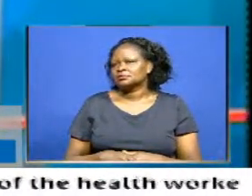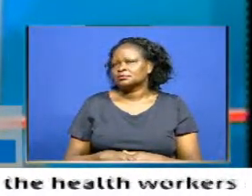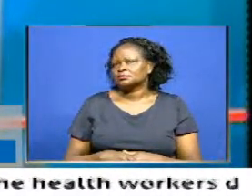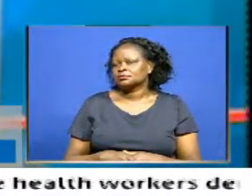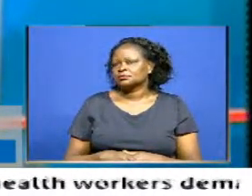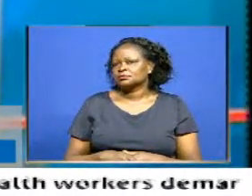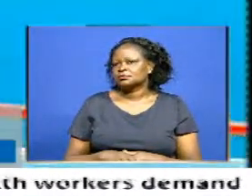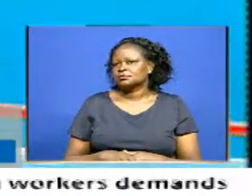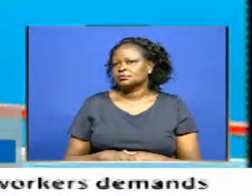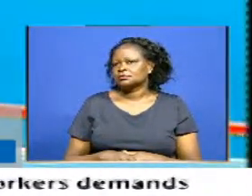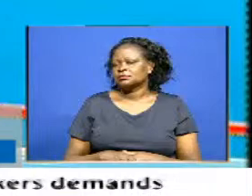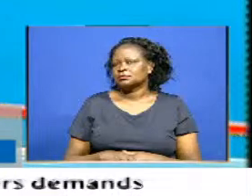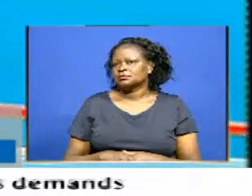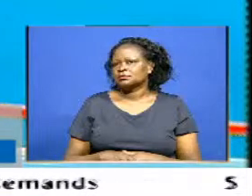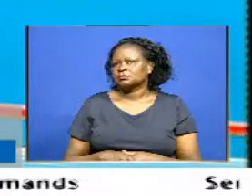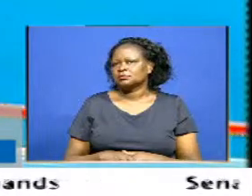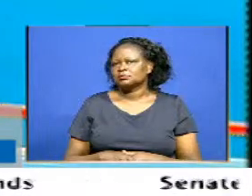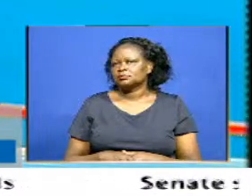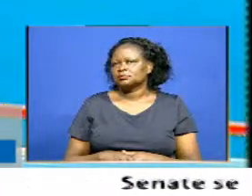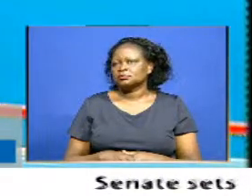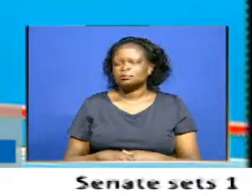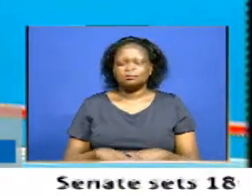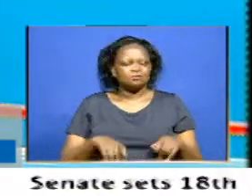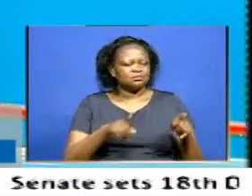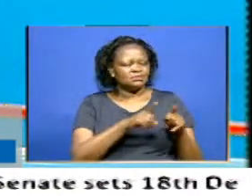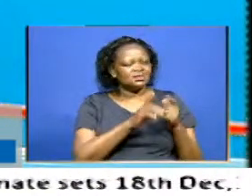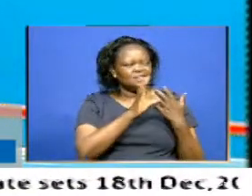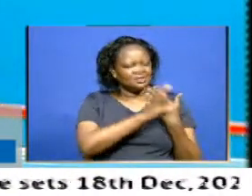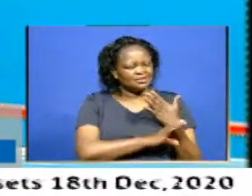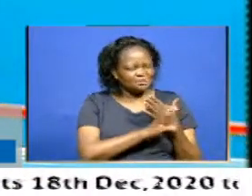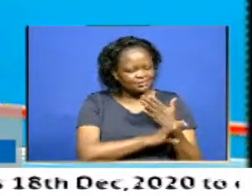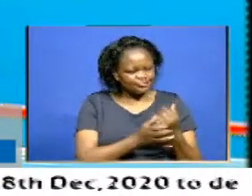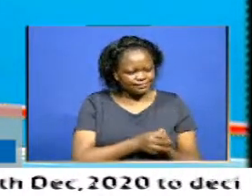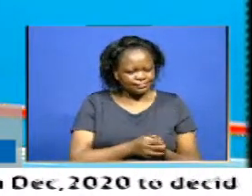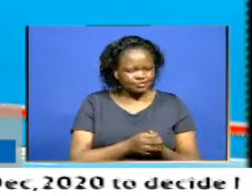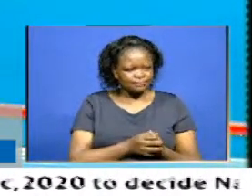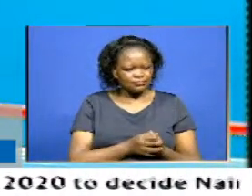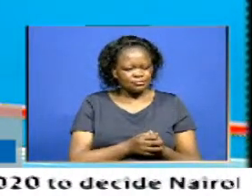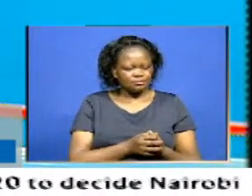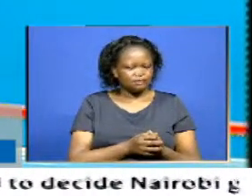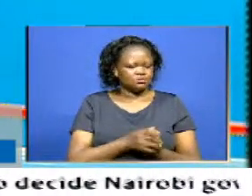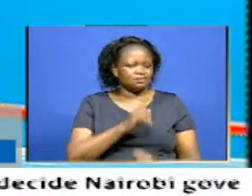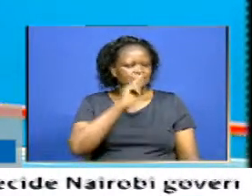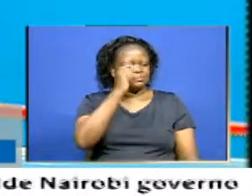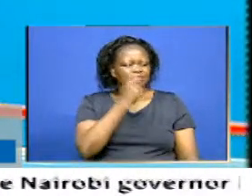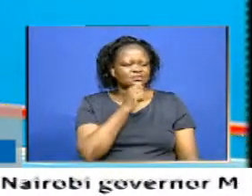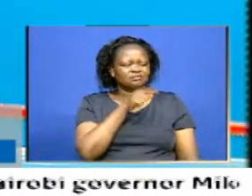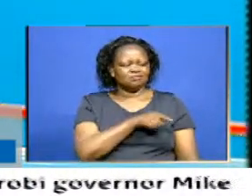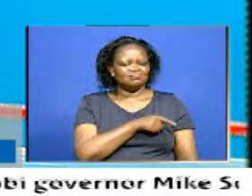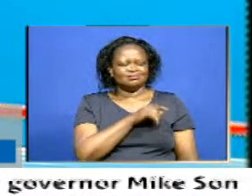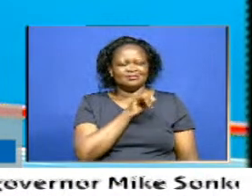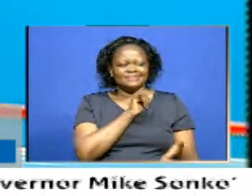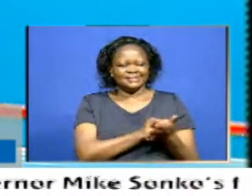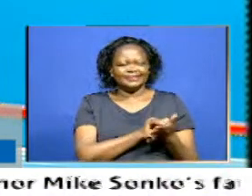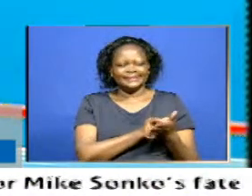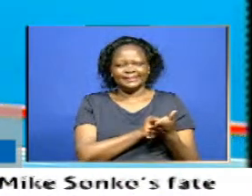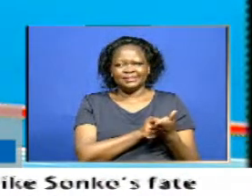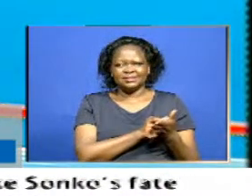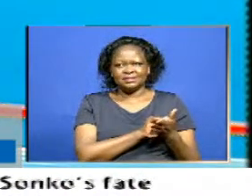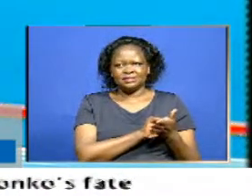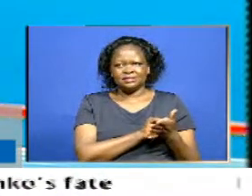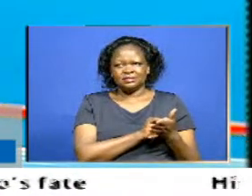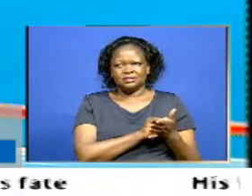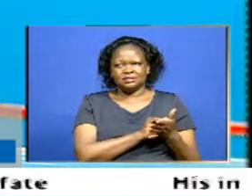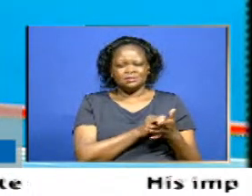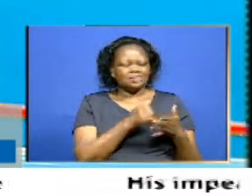So how then, as a country, and a country called Kenya, that is still battling,